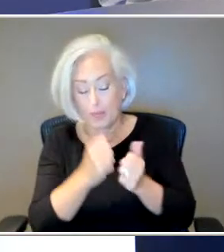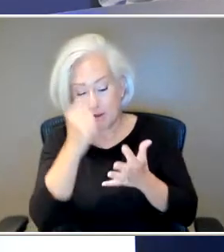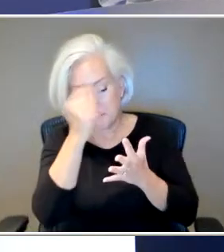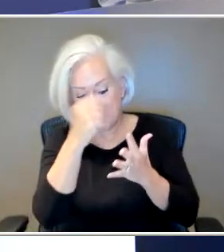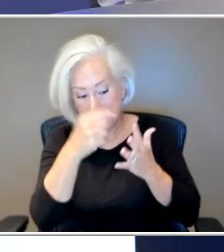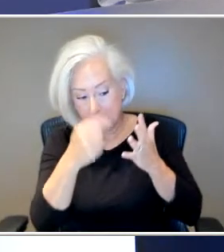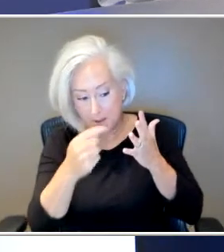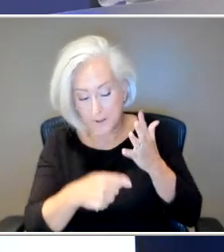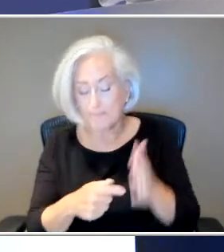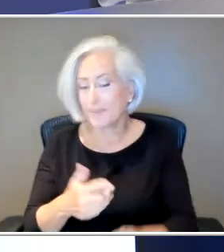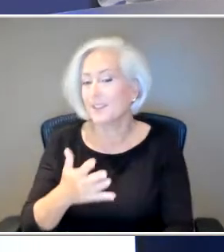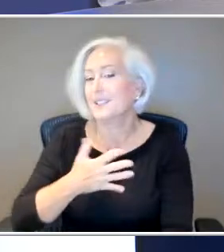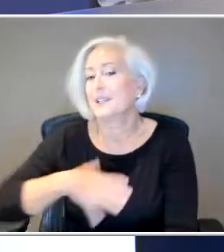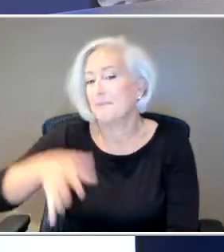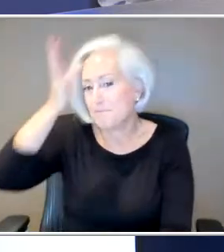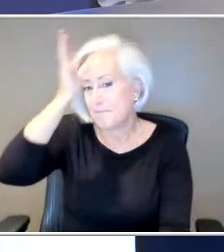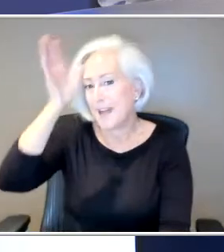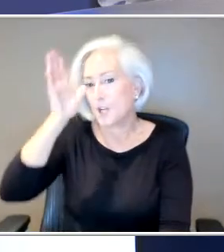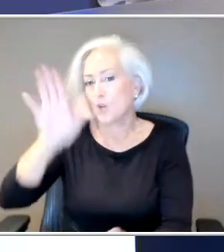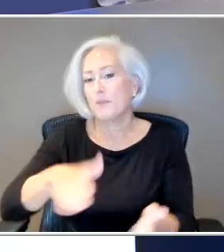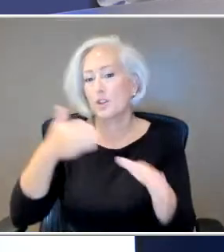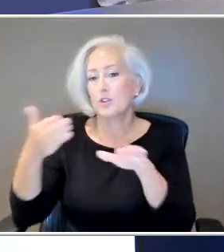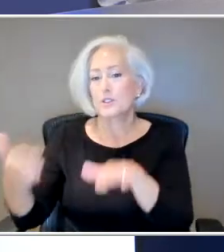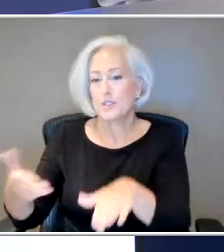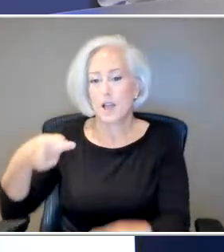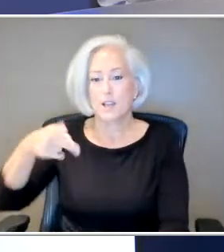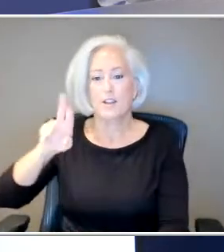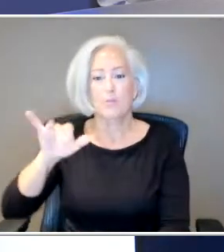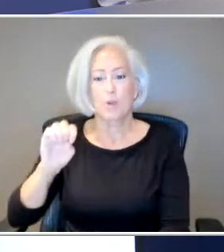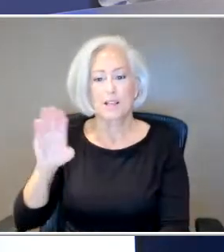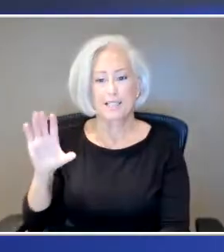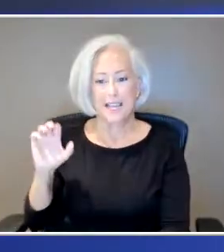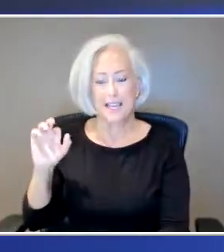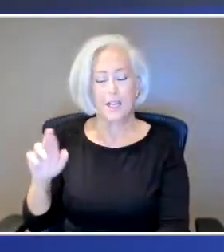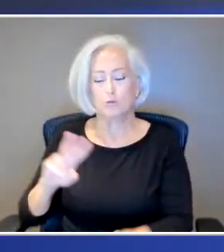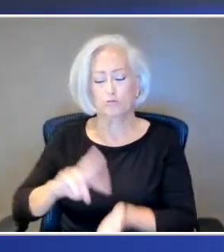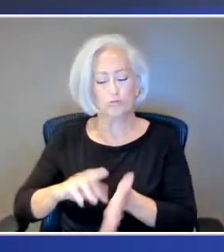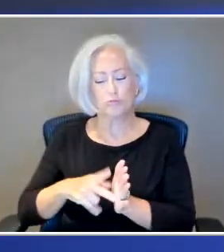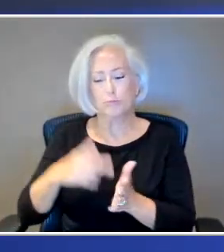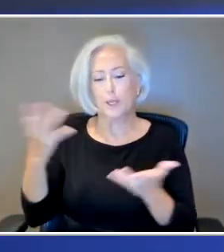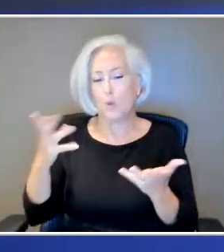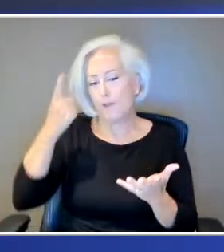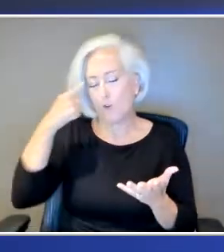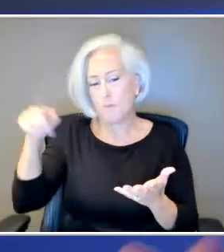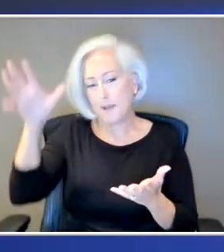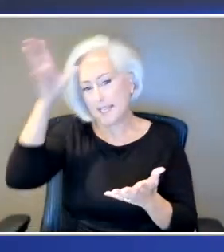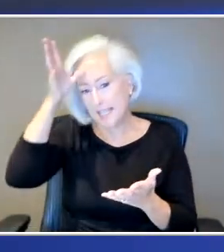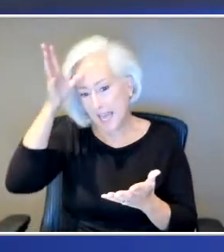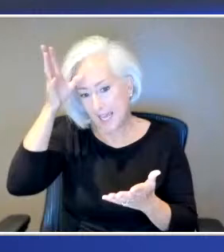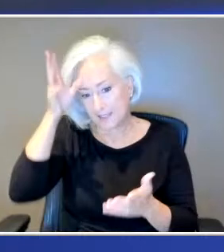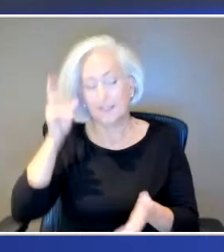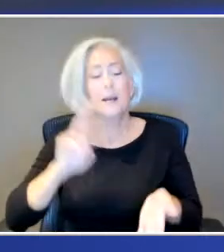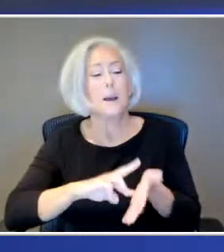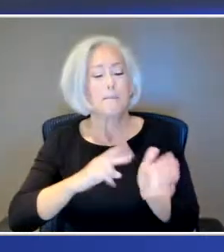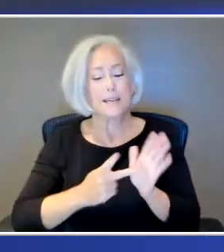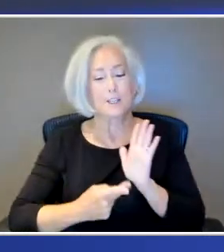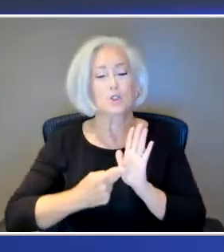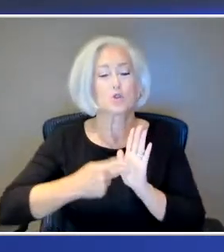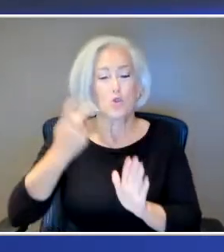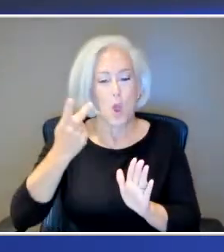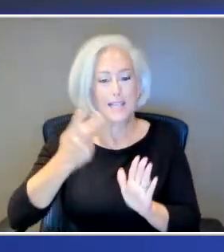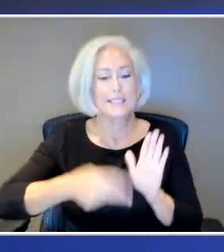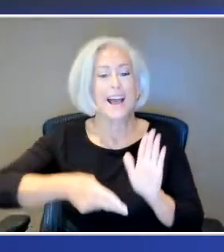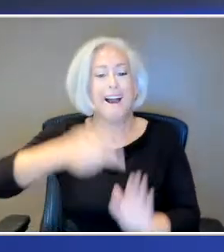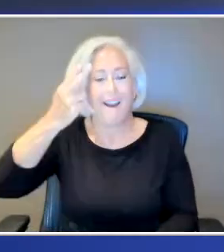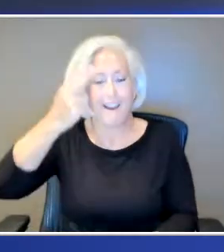of prostate cancer. What does that mean for my dad? Yeah, so his risk is twofold higher than what the normal population risk is. So the normal risk